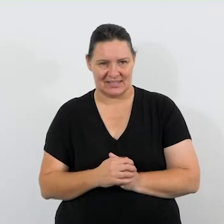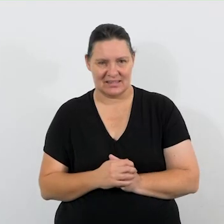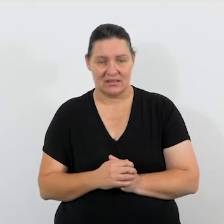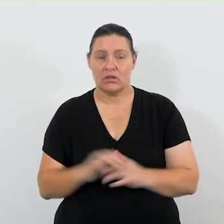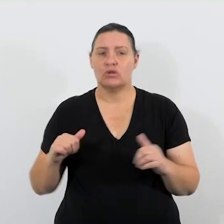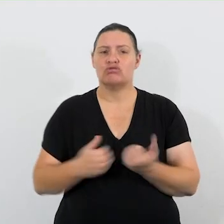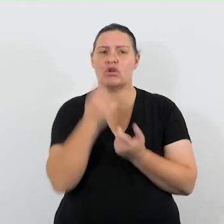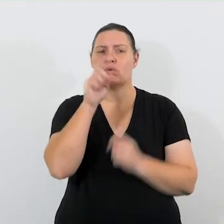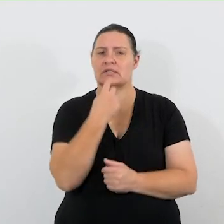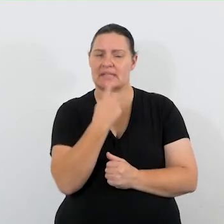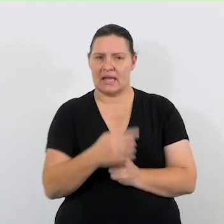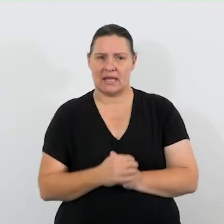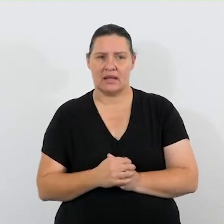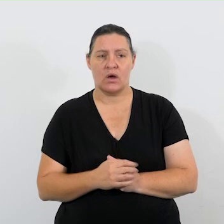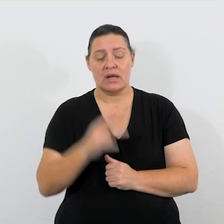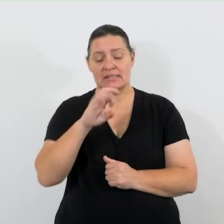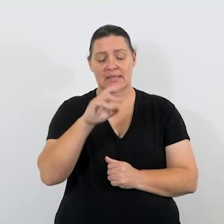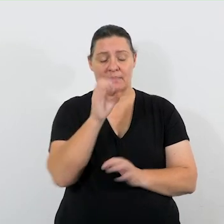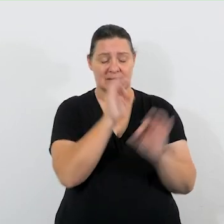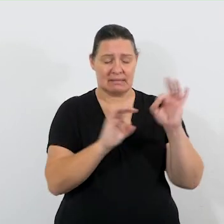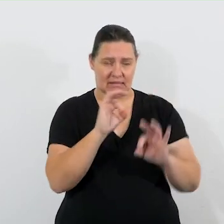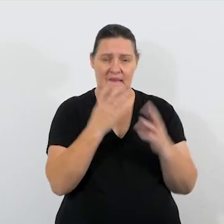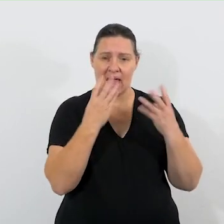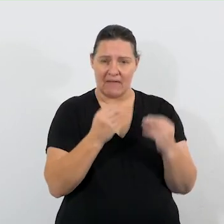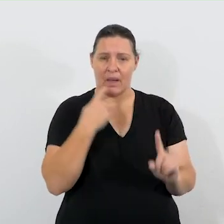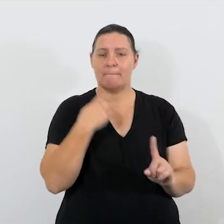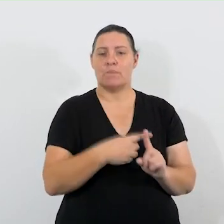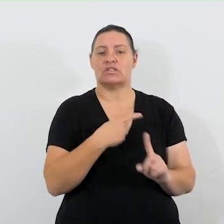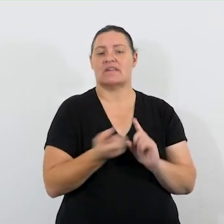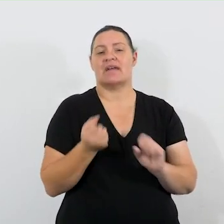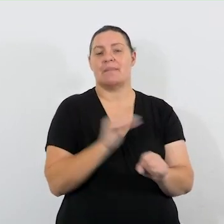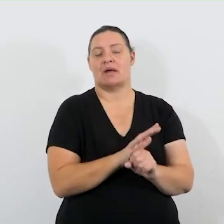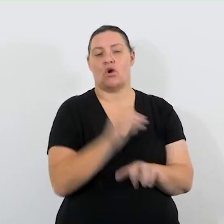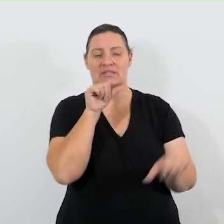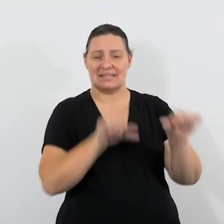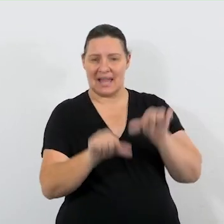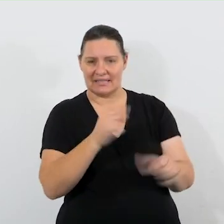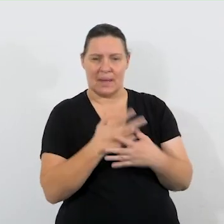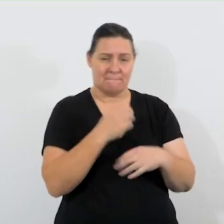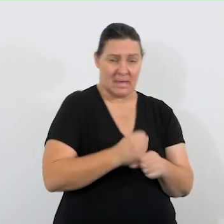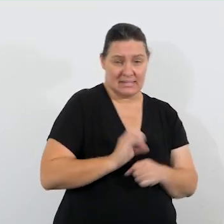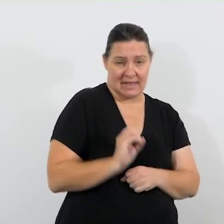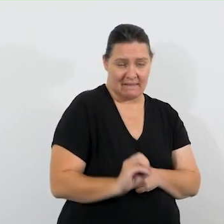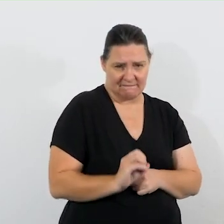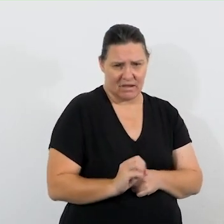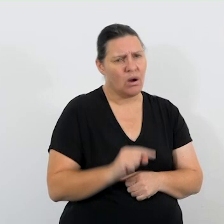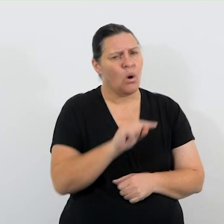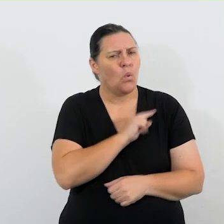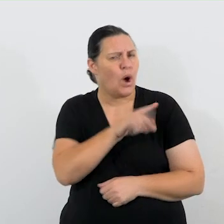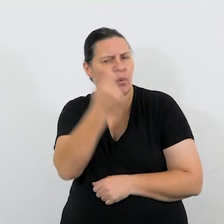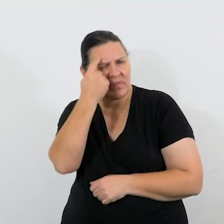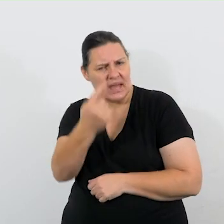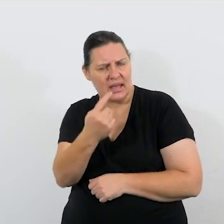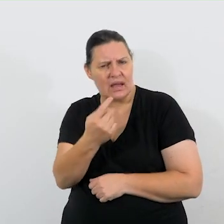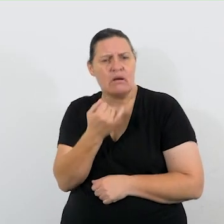question. So our challenge question says, while stem cells may have a positive impact on science and medicine,